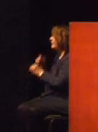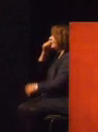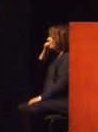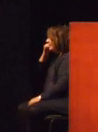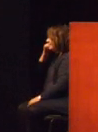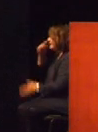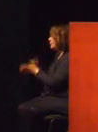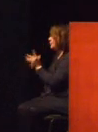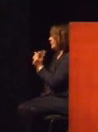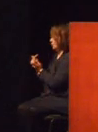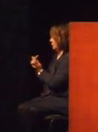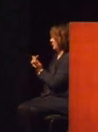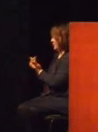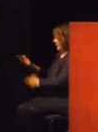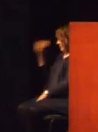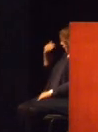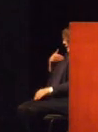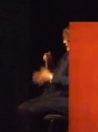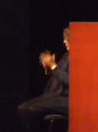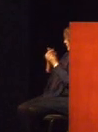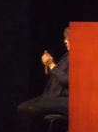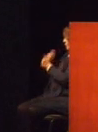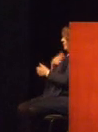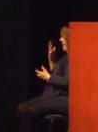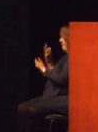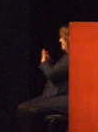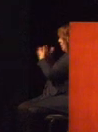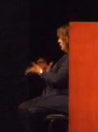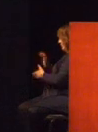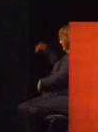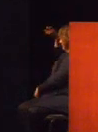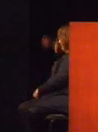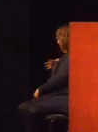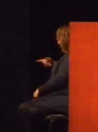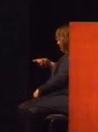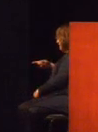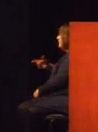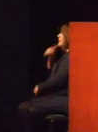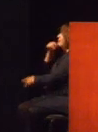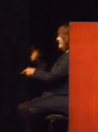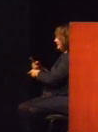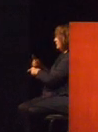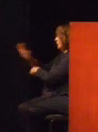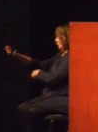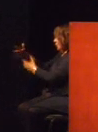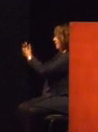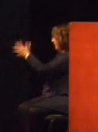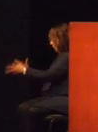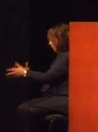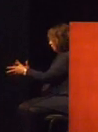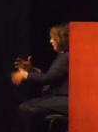like reading groups. So I had a reading group with my partner, who's a man, my sister, her partner, and